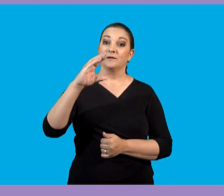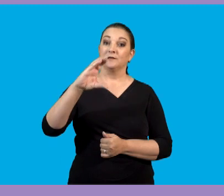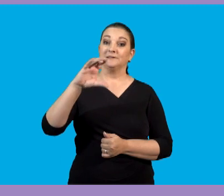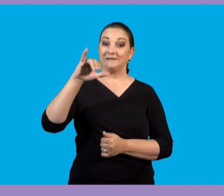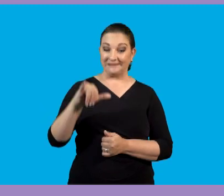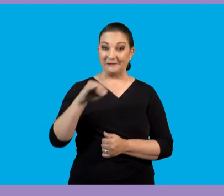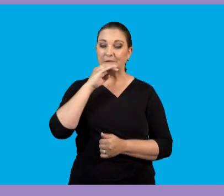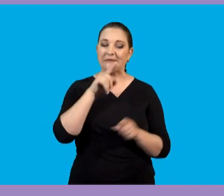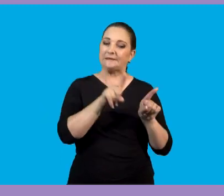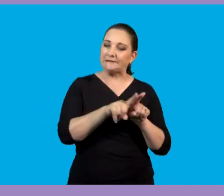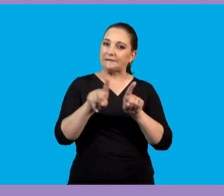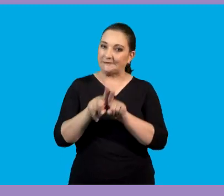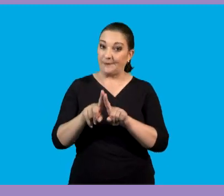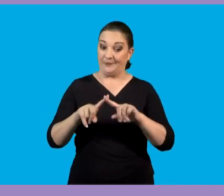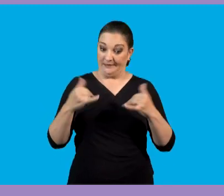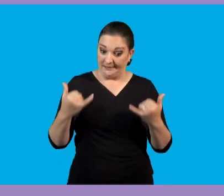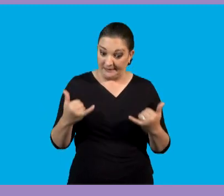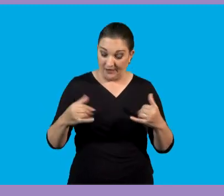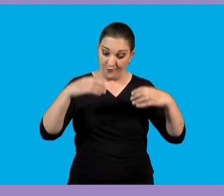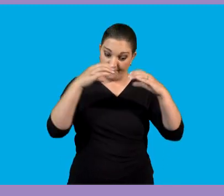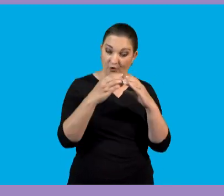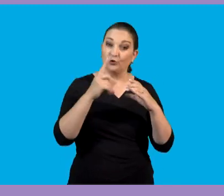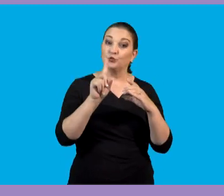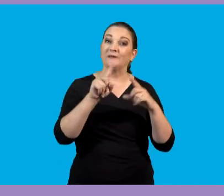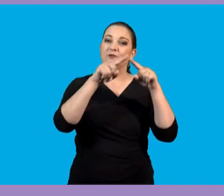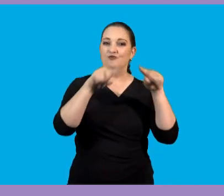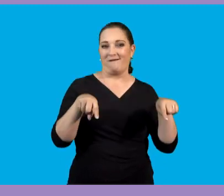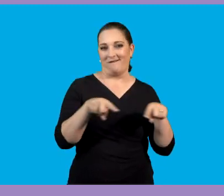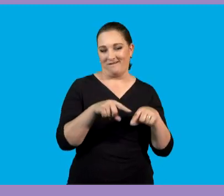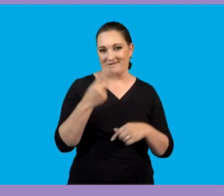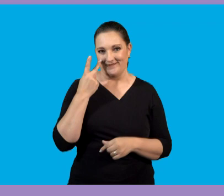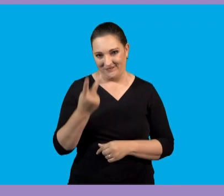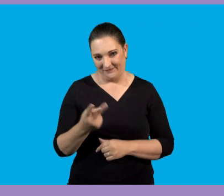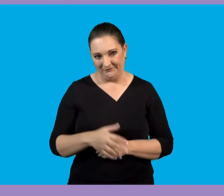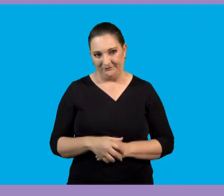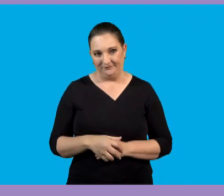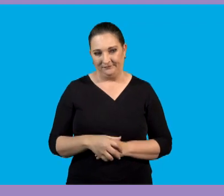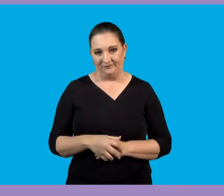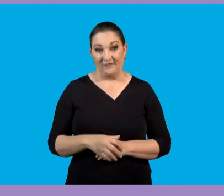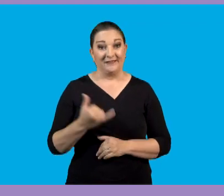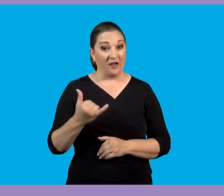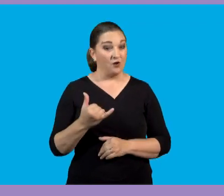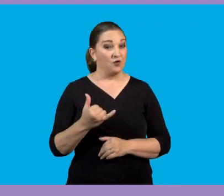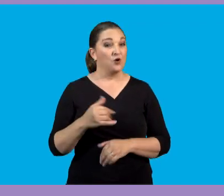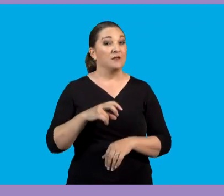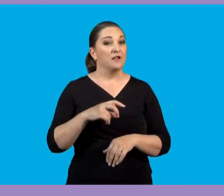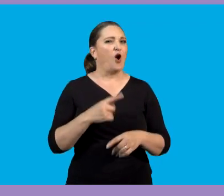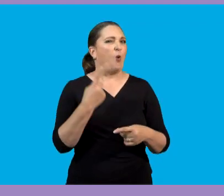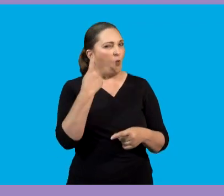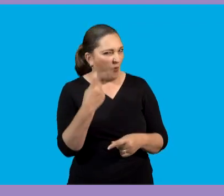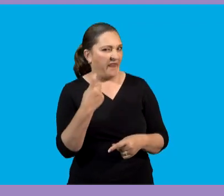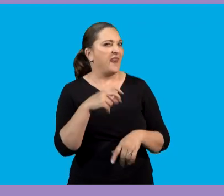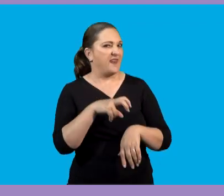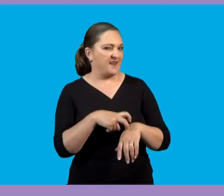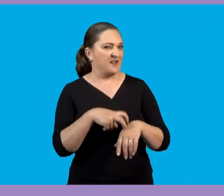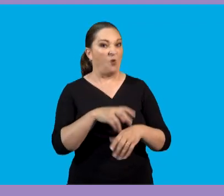about congruency of triangles? Now, two triangles are congruent if the conditions below are met, and only one